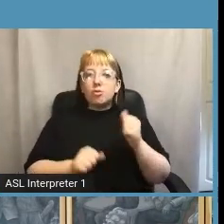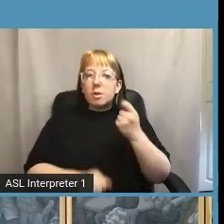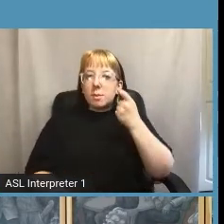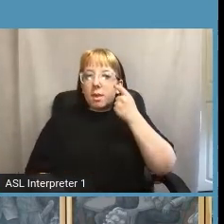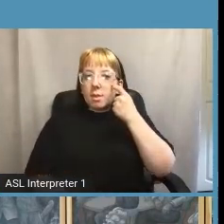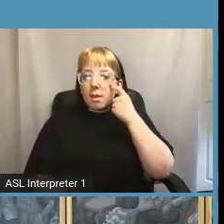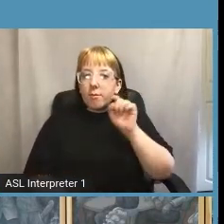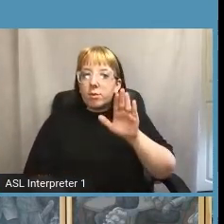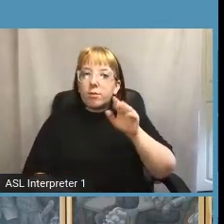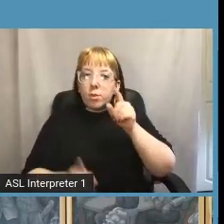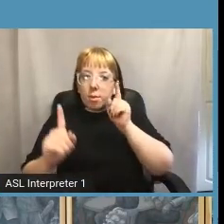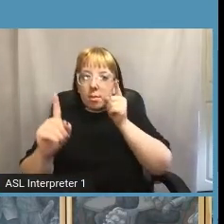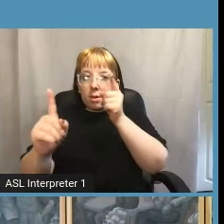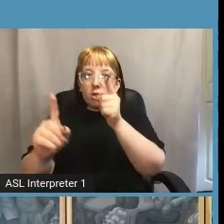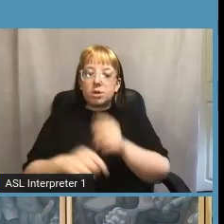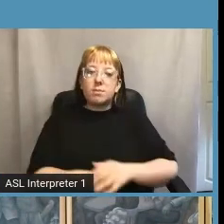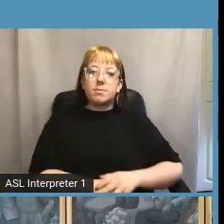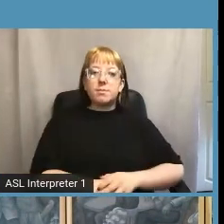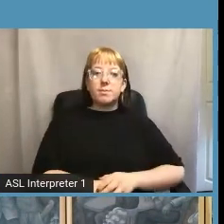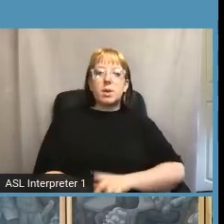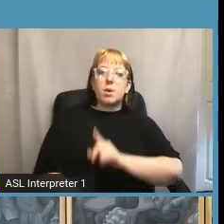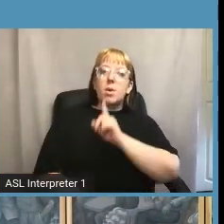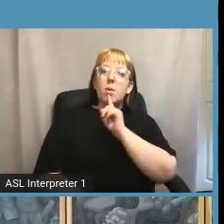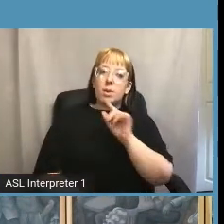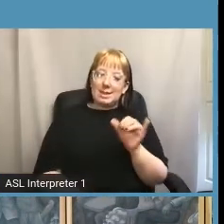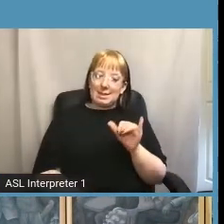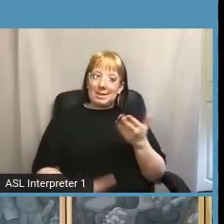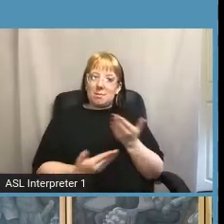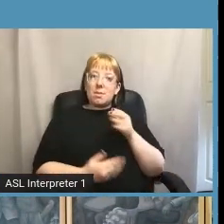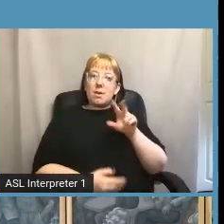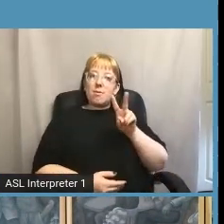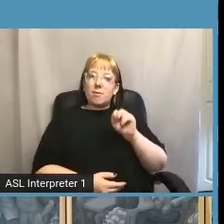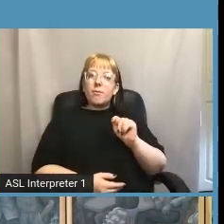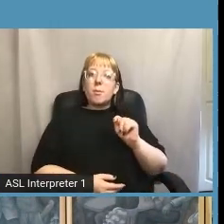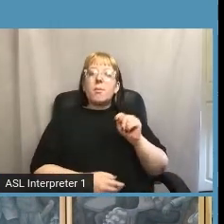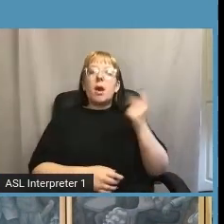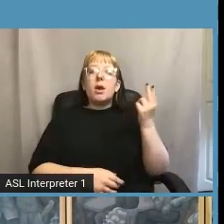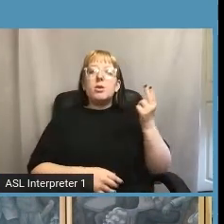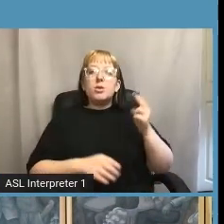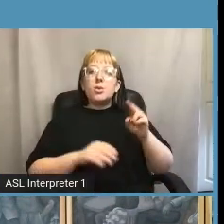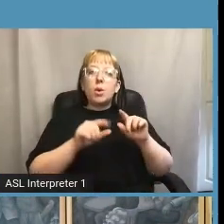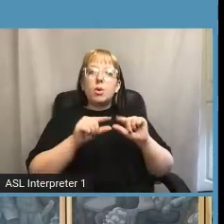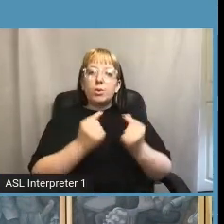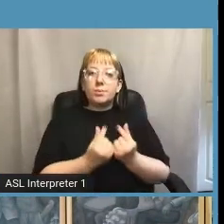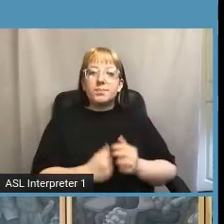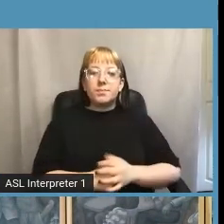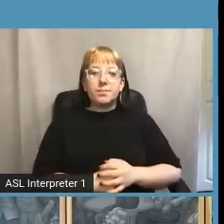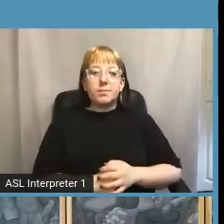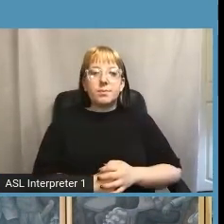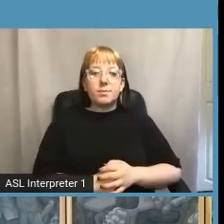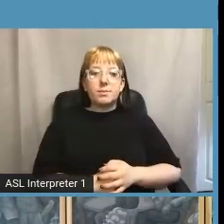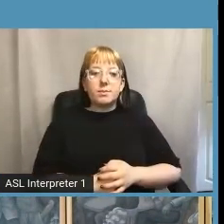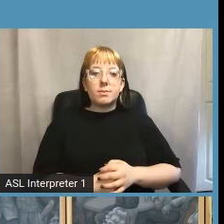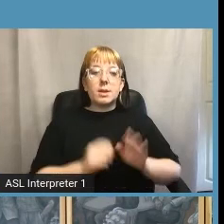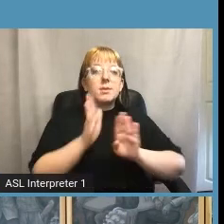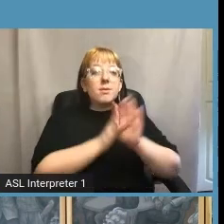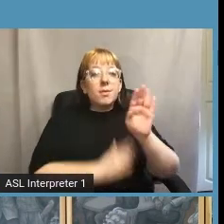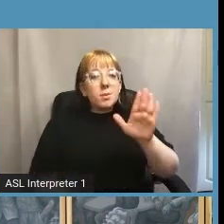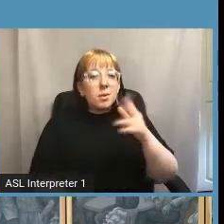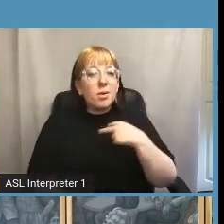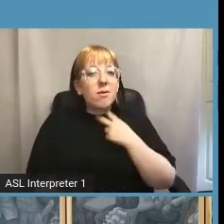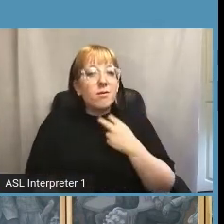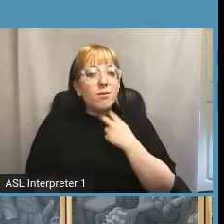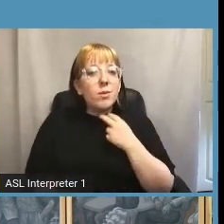and that has absolutely been the case for us at the Vermont Historical Society here. Developing your voice to tell that